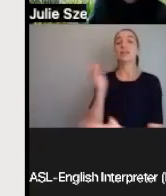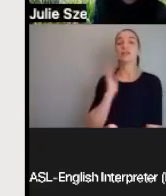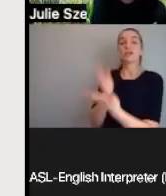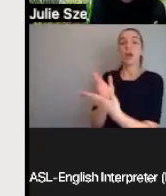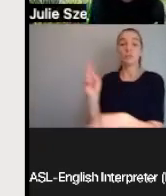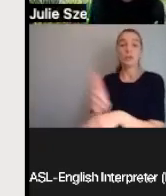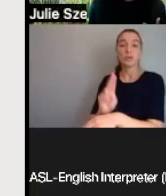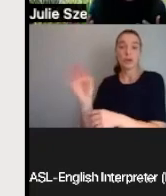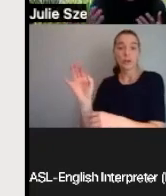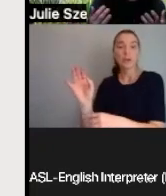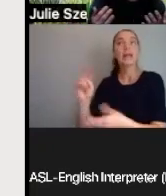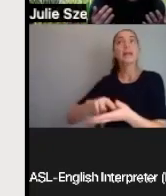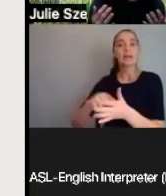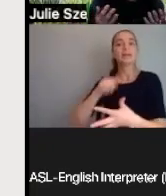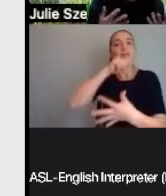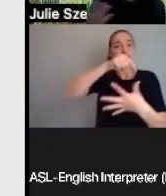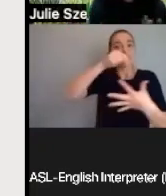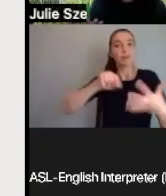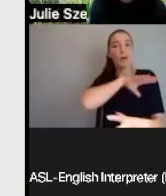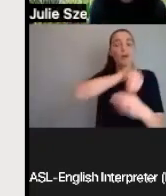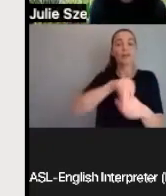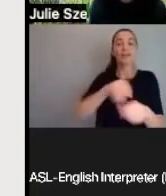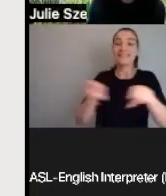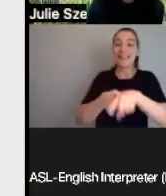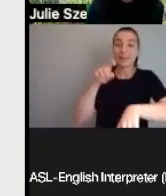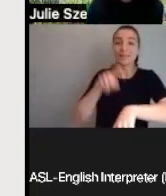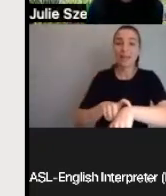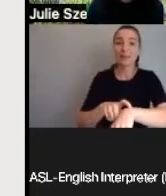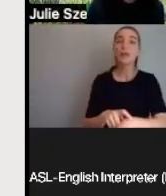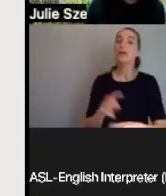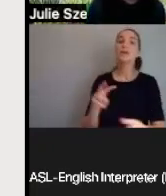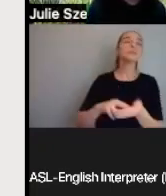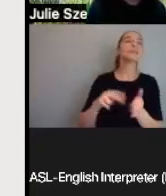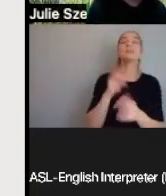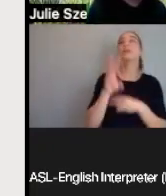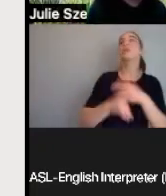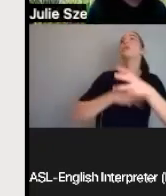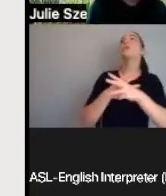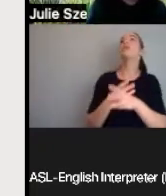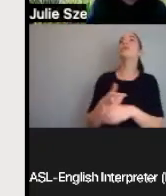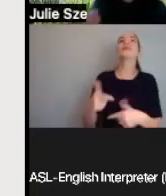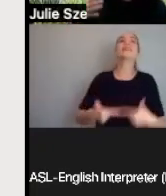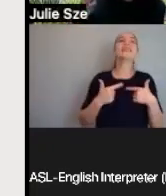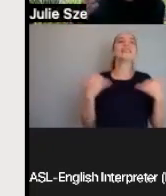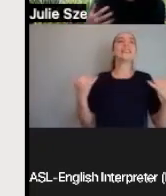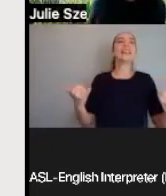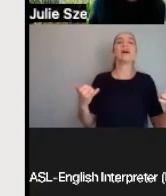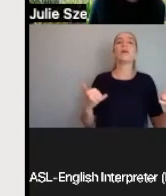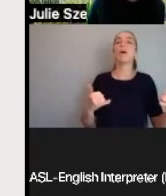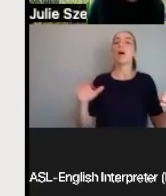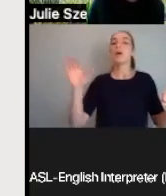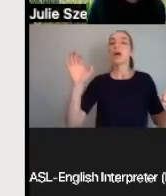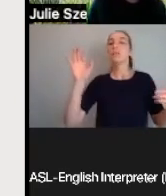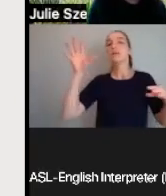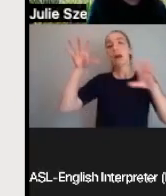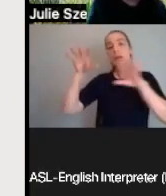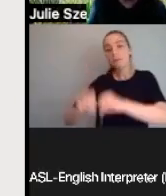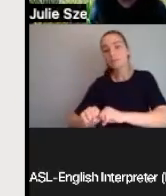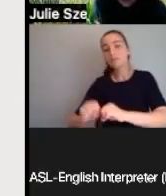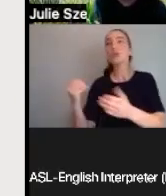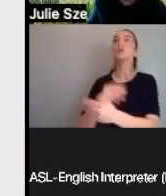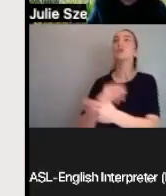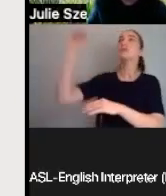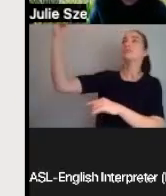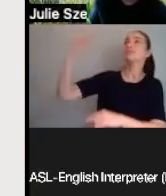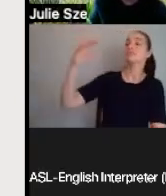transition is not just a solar version of the world we live in now that preserves inequality and